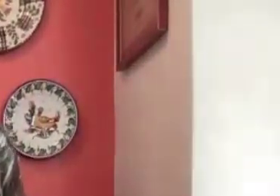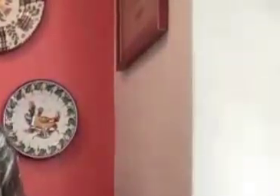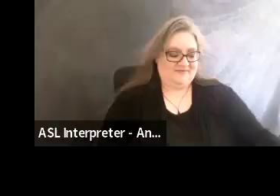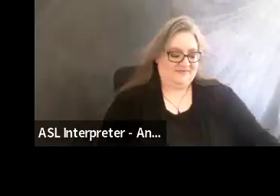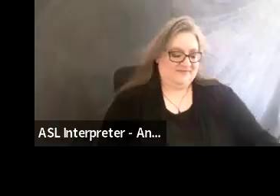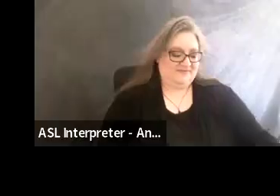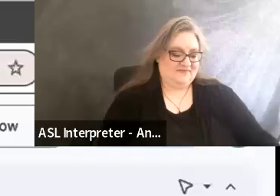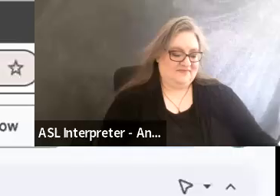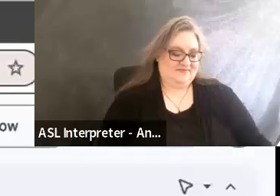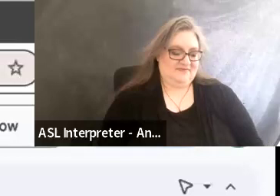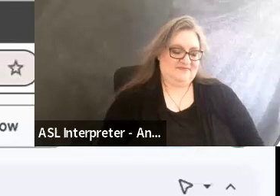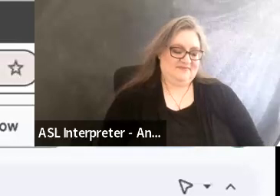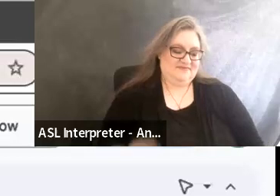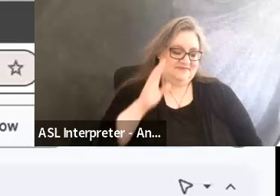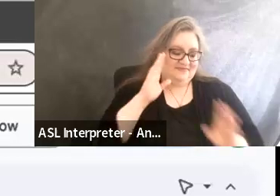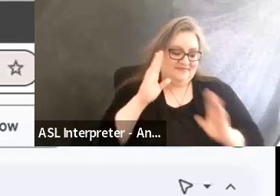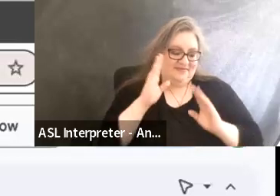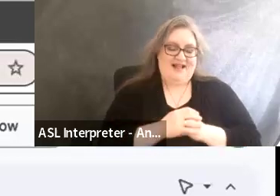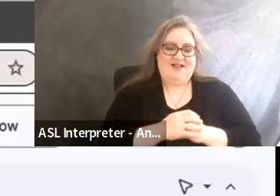jump right to my presentation.